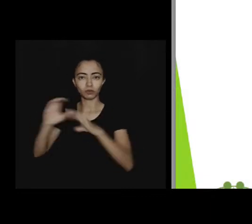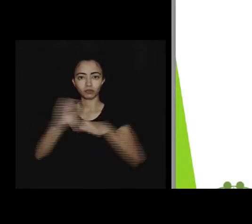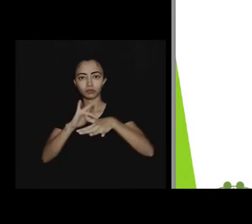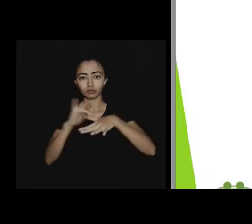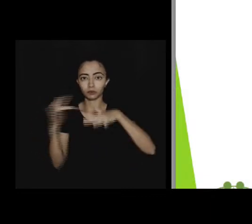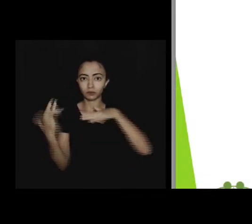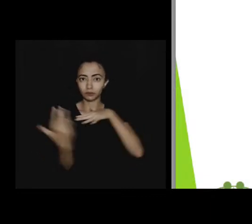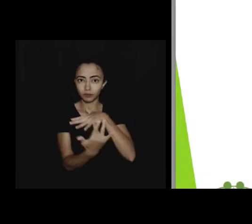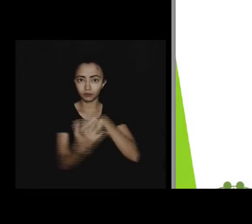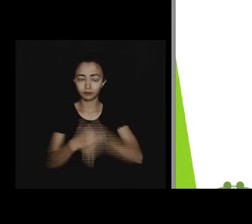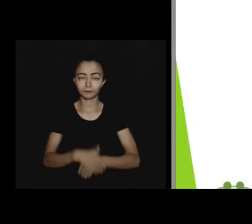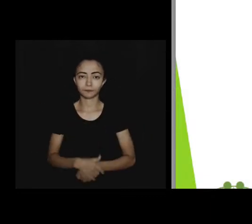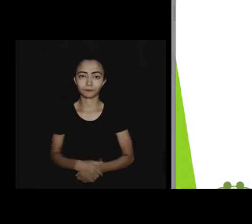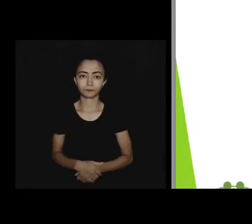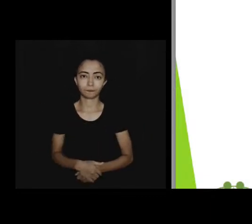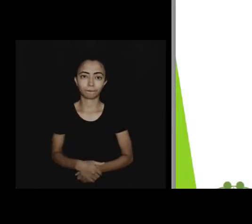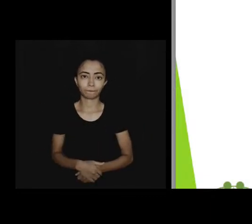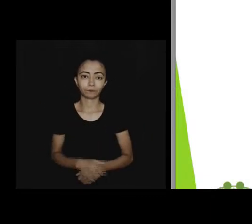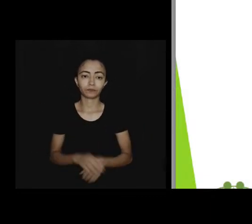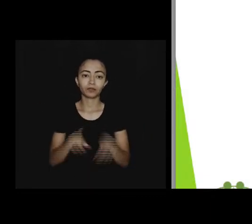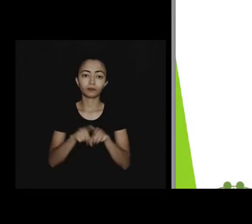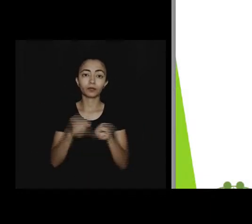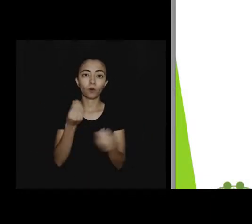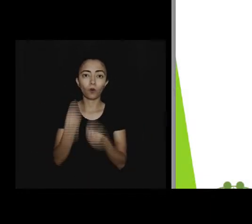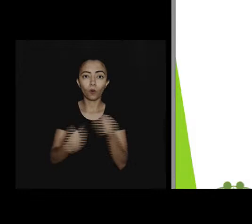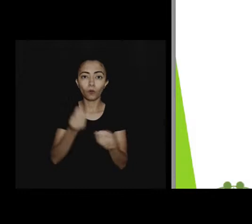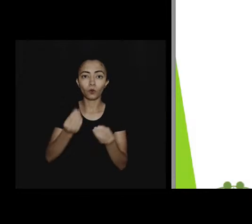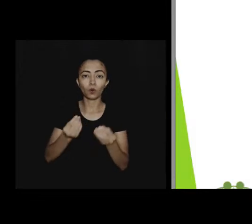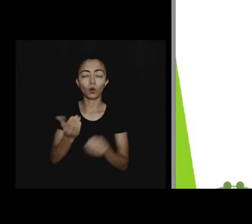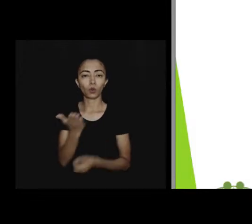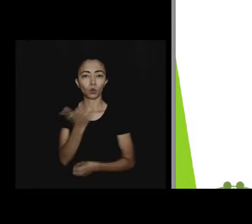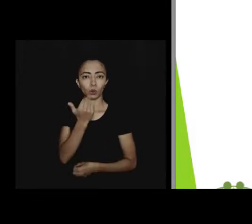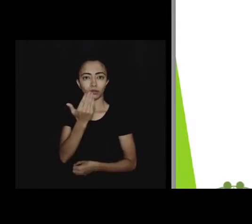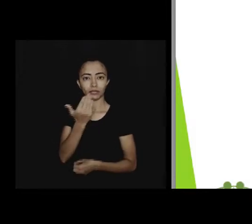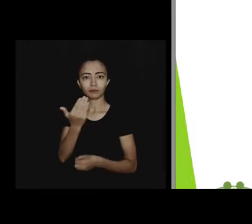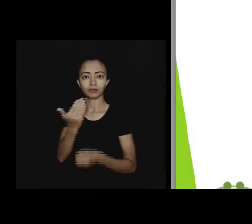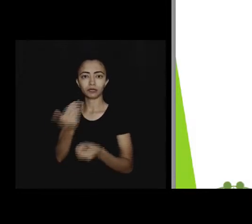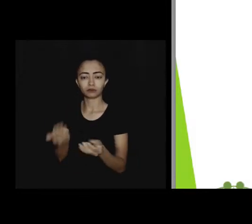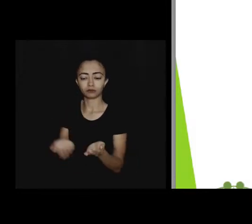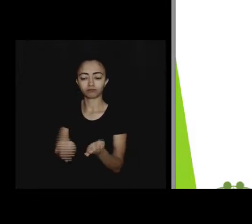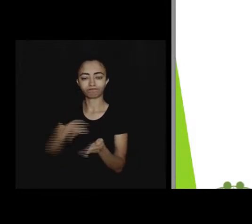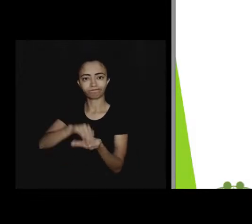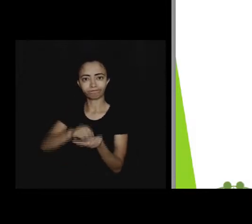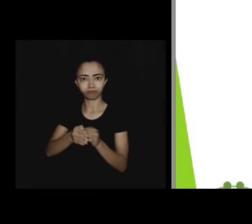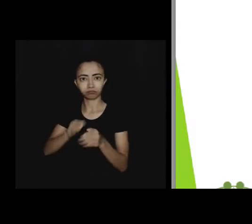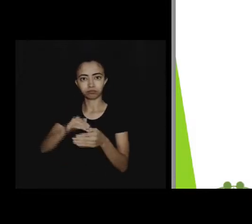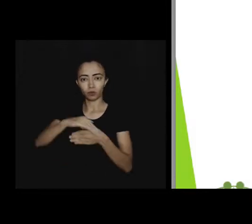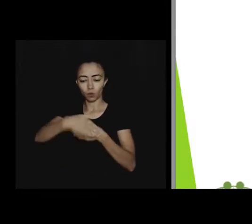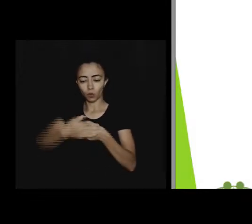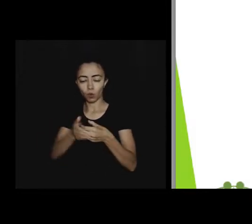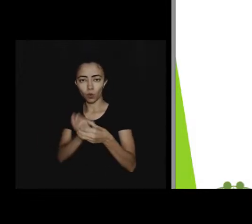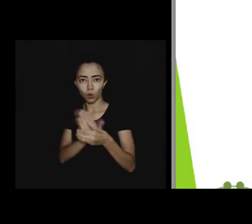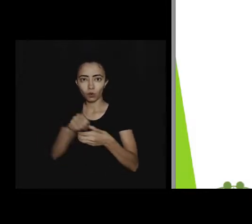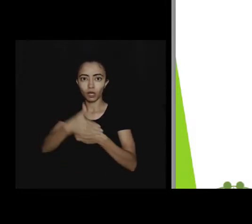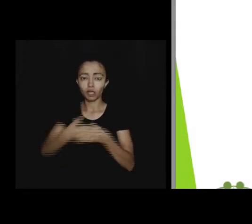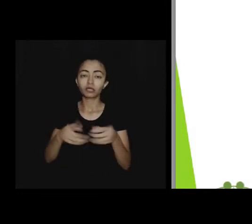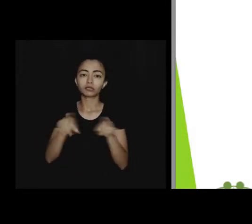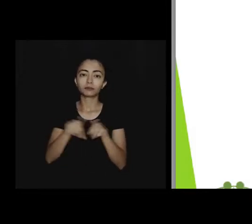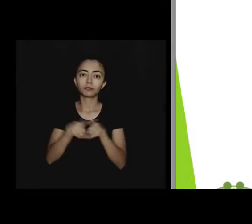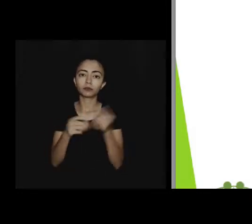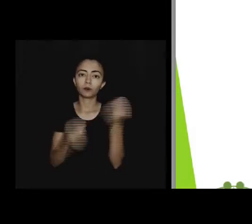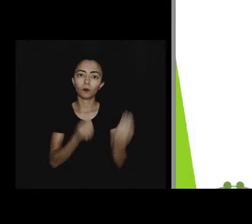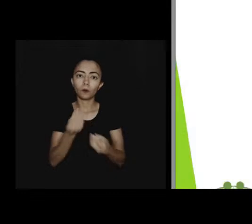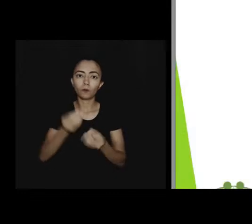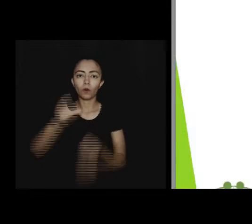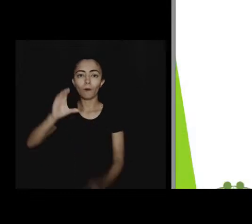for example, the labeling of the food, the labeling of